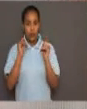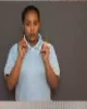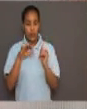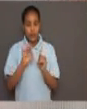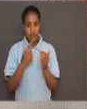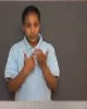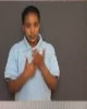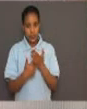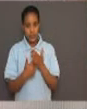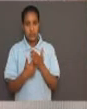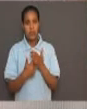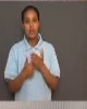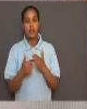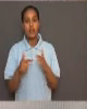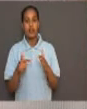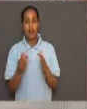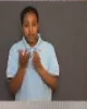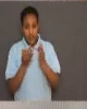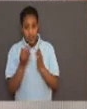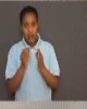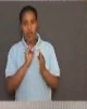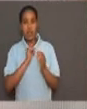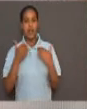be as enlightening as I have.